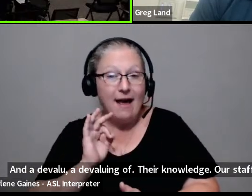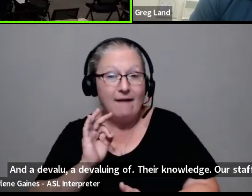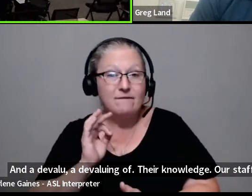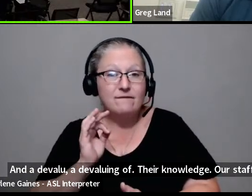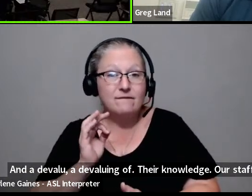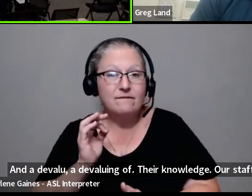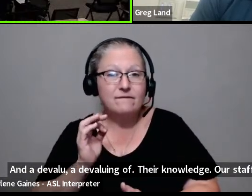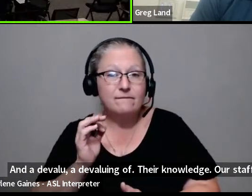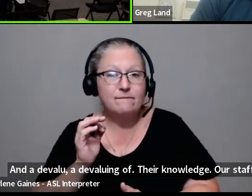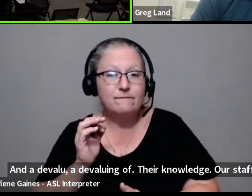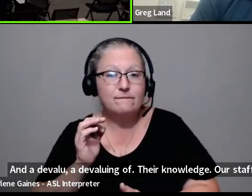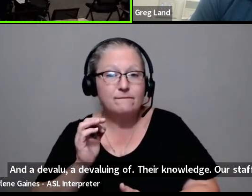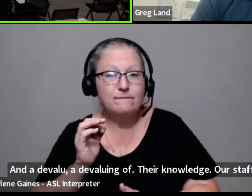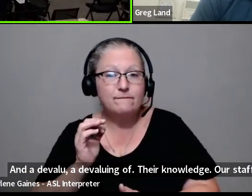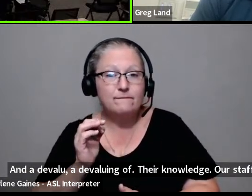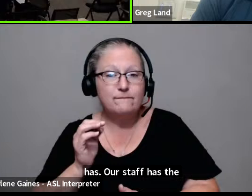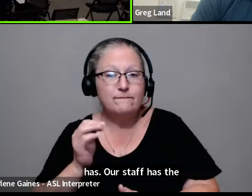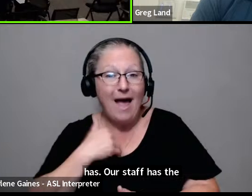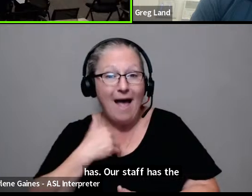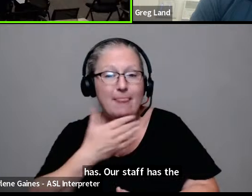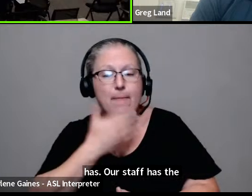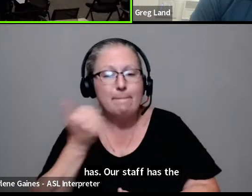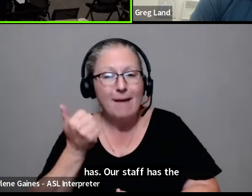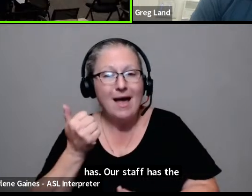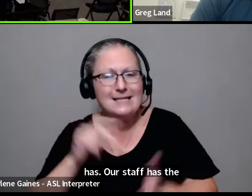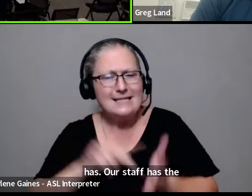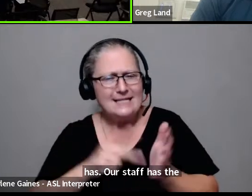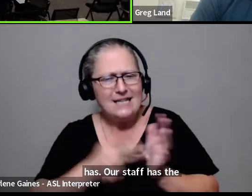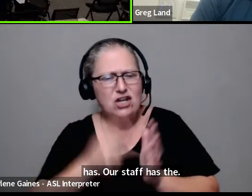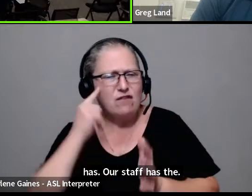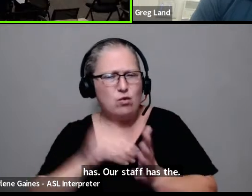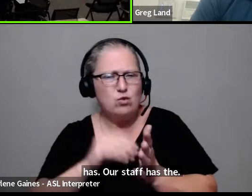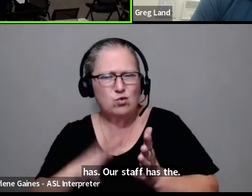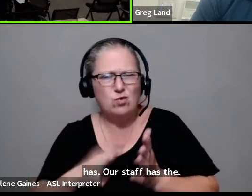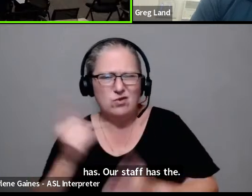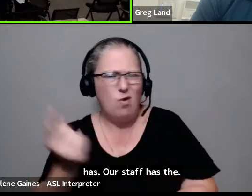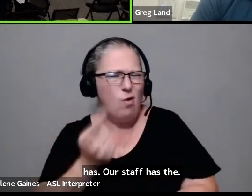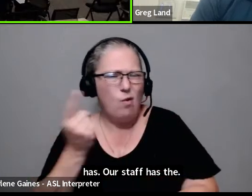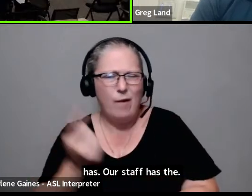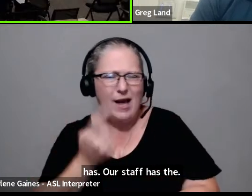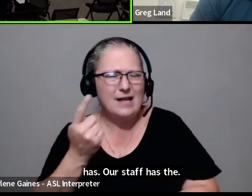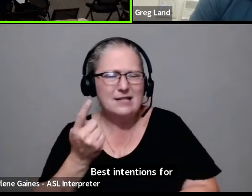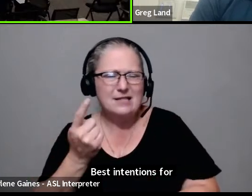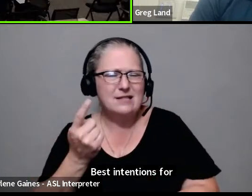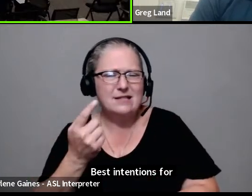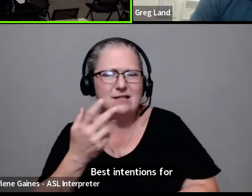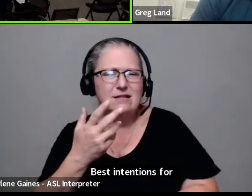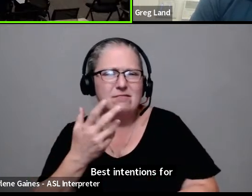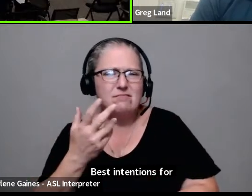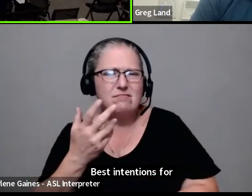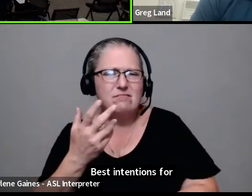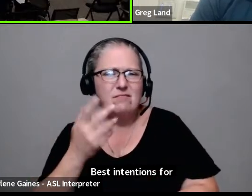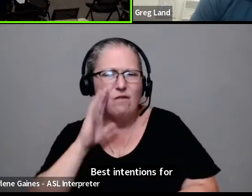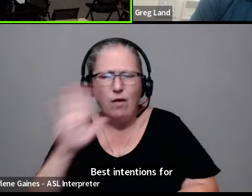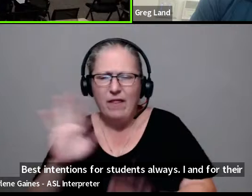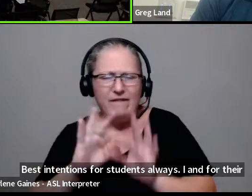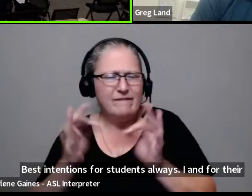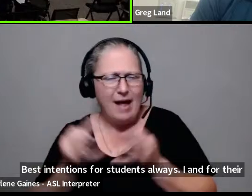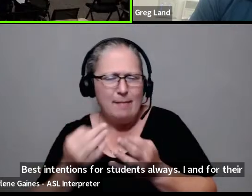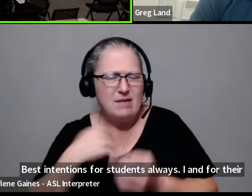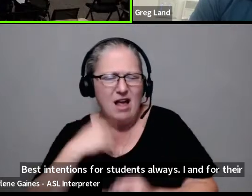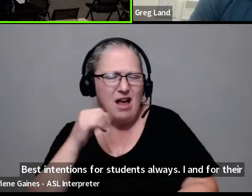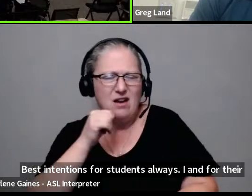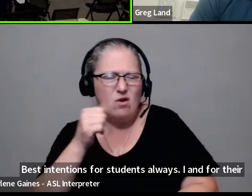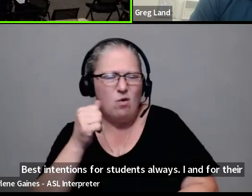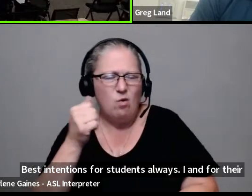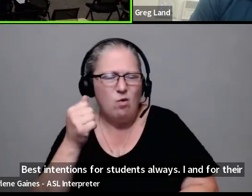the best intentions for our students always. I and for their families. I don't think